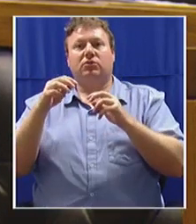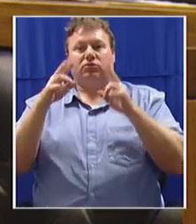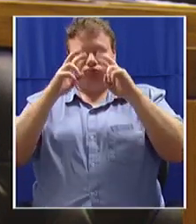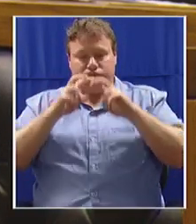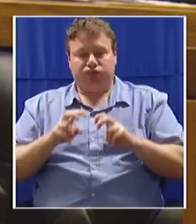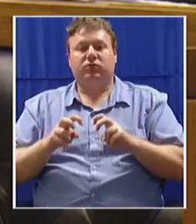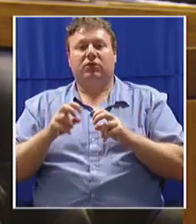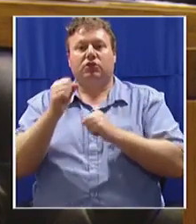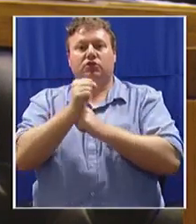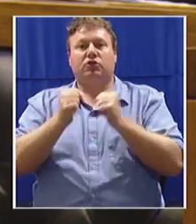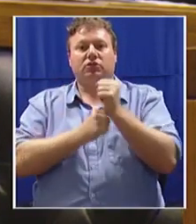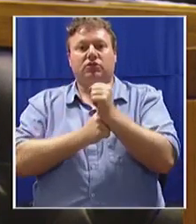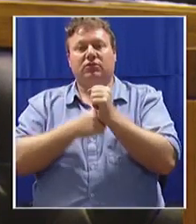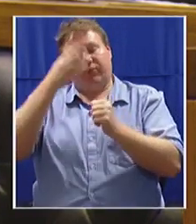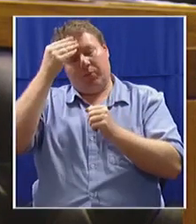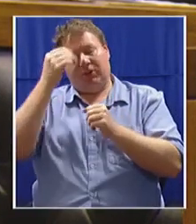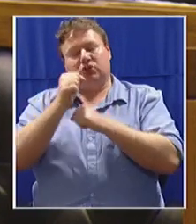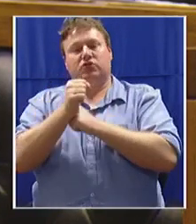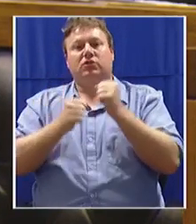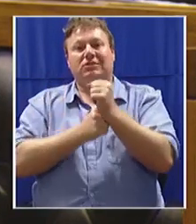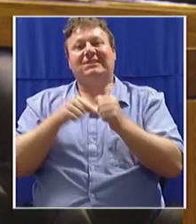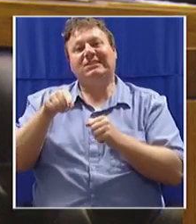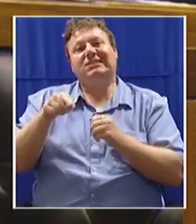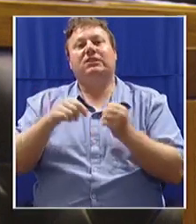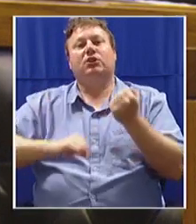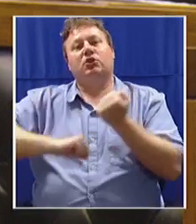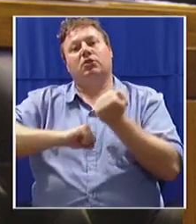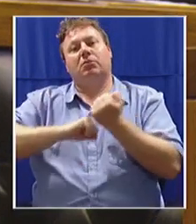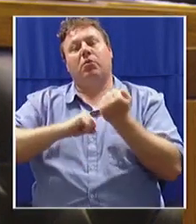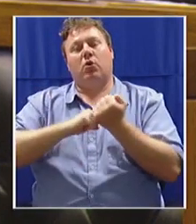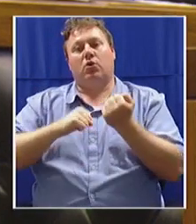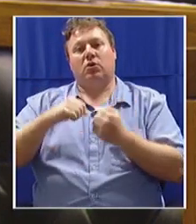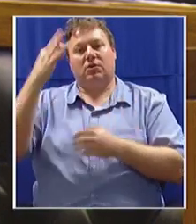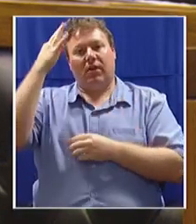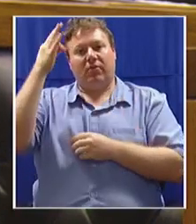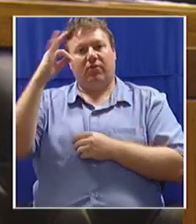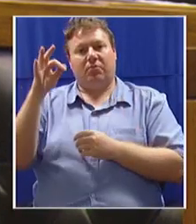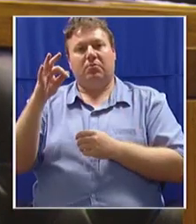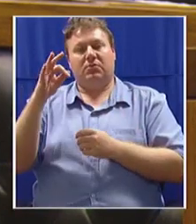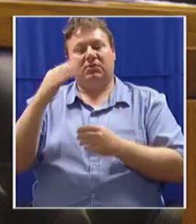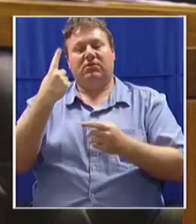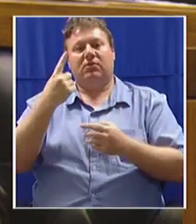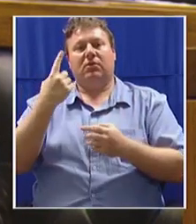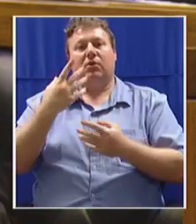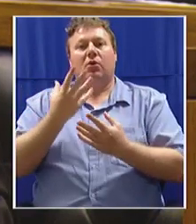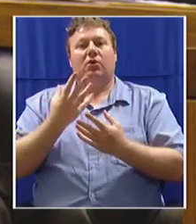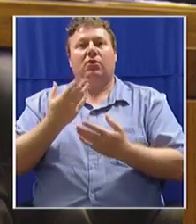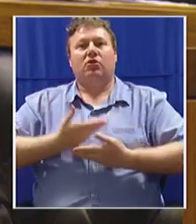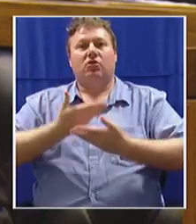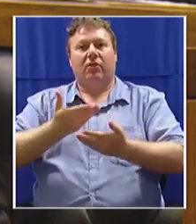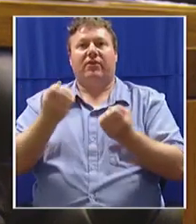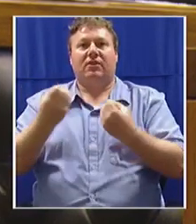in terms of the Act to support government with intelligence services are the following: